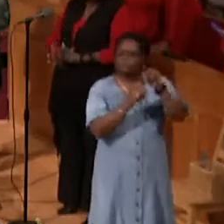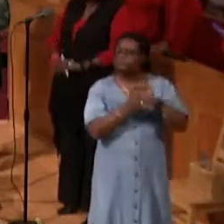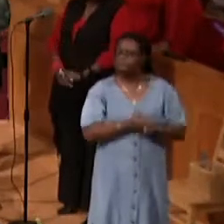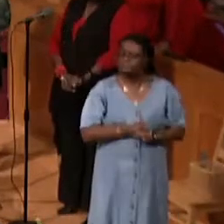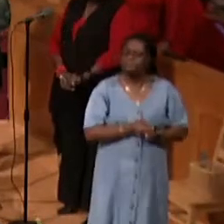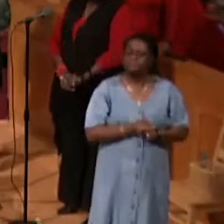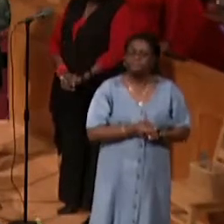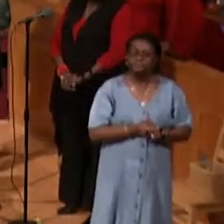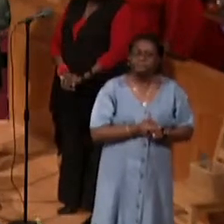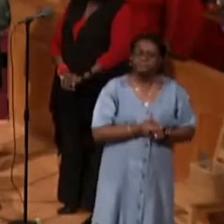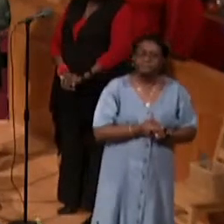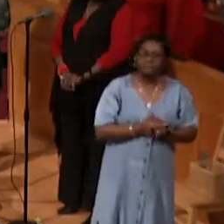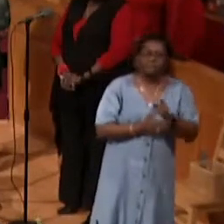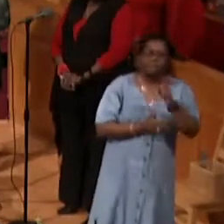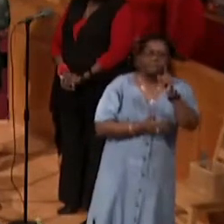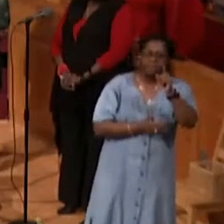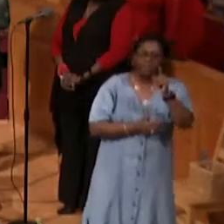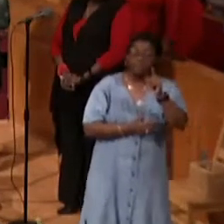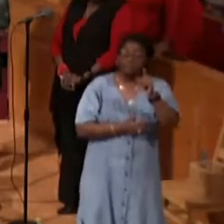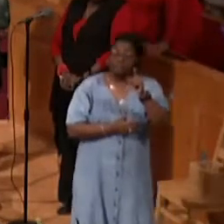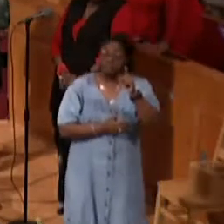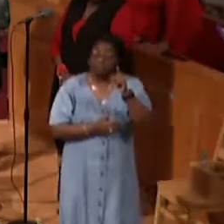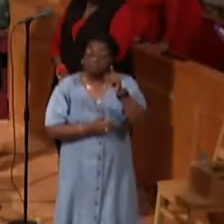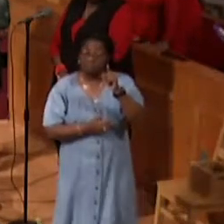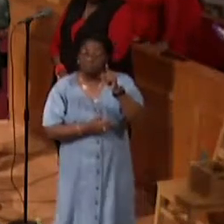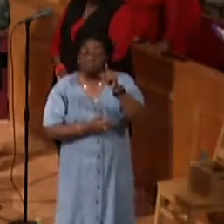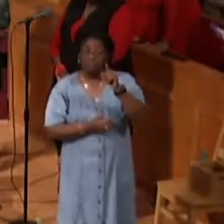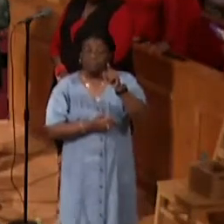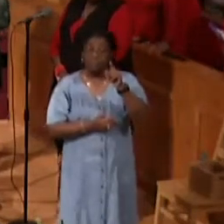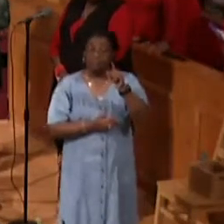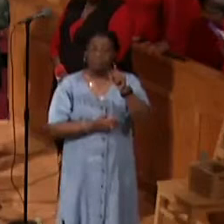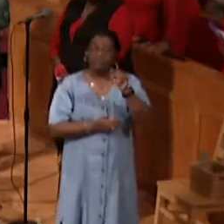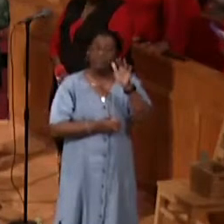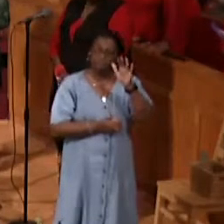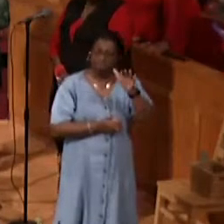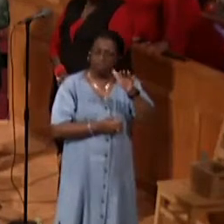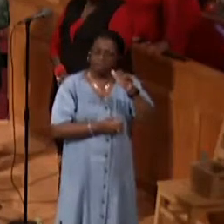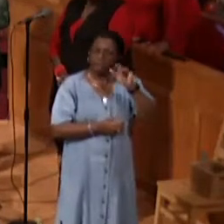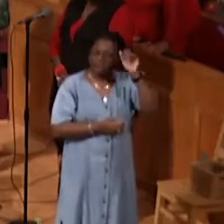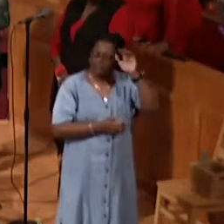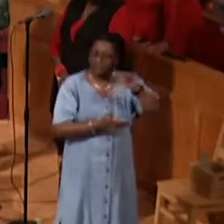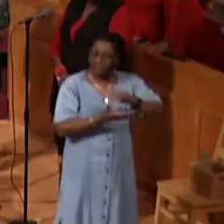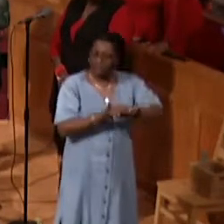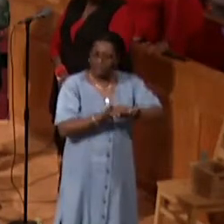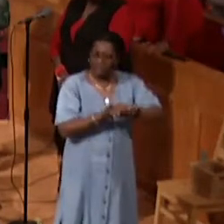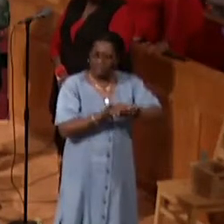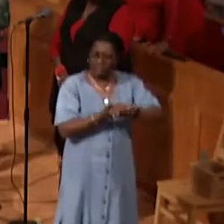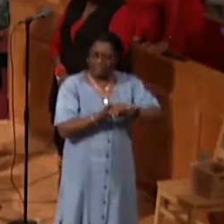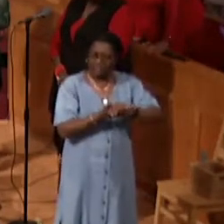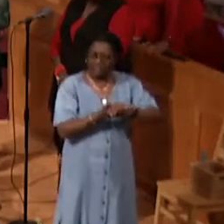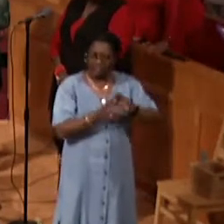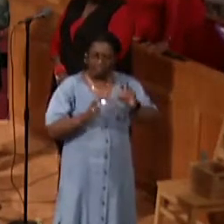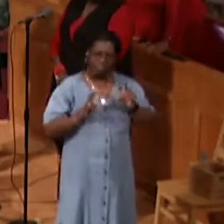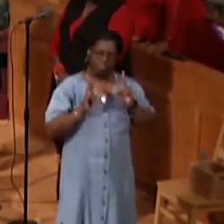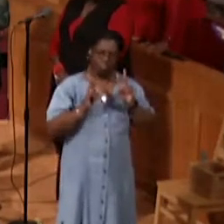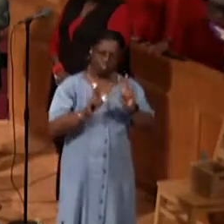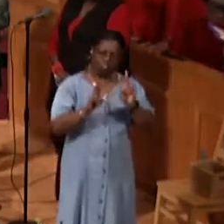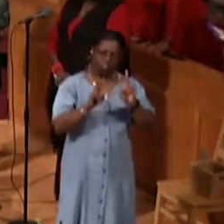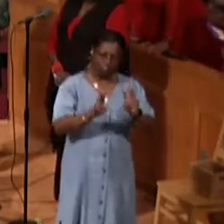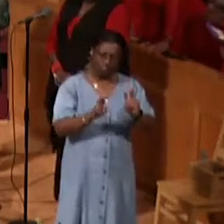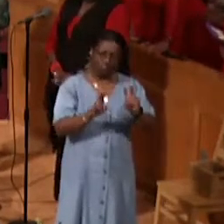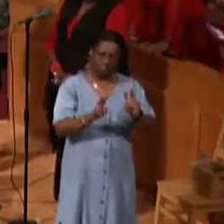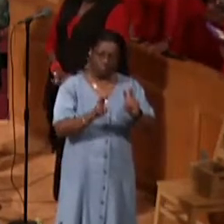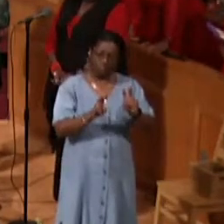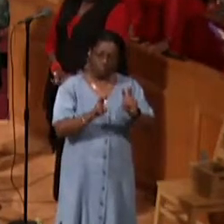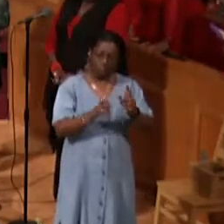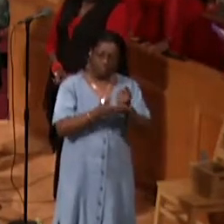yes. As she laid to rest her husband on Friday here, and the family's here. Emery, all